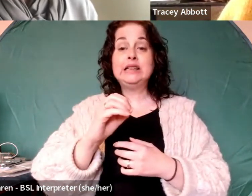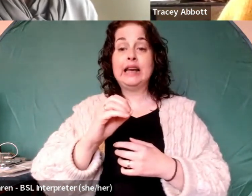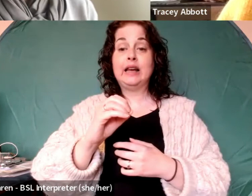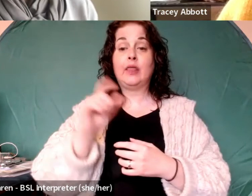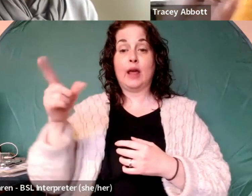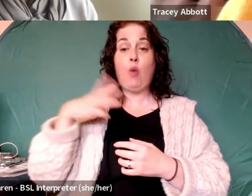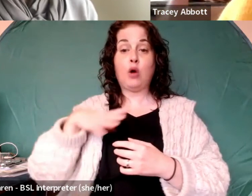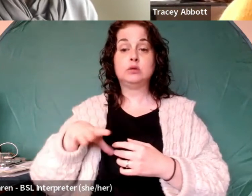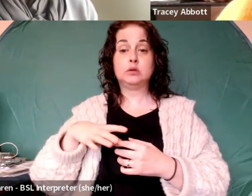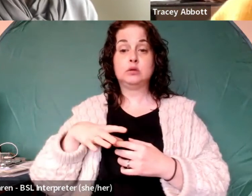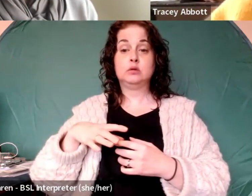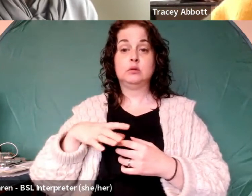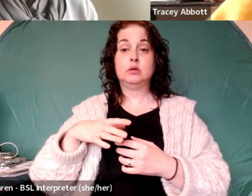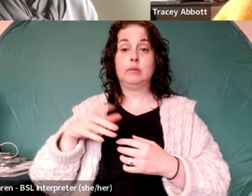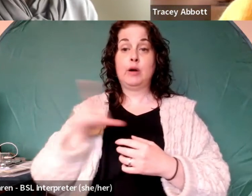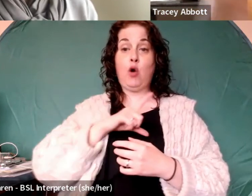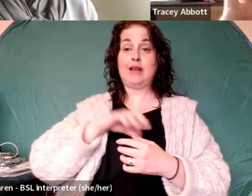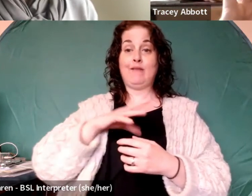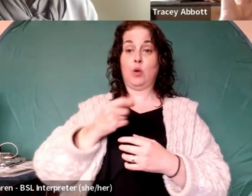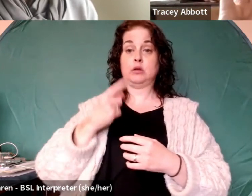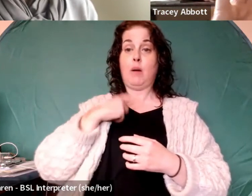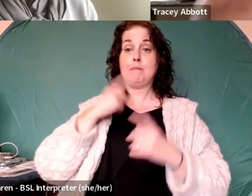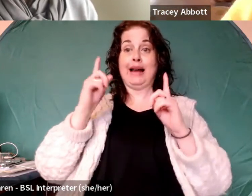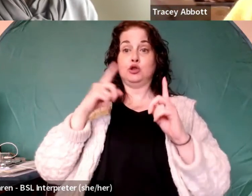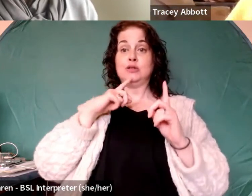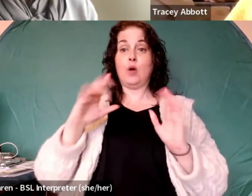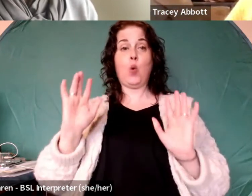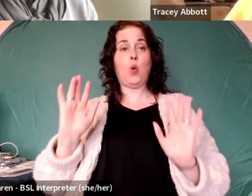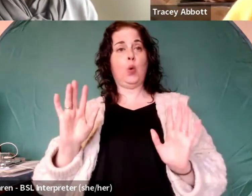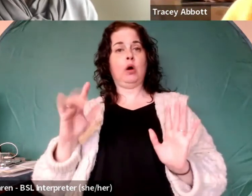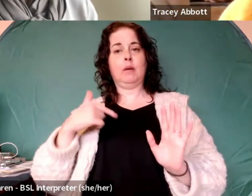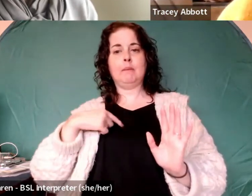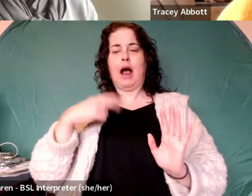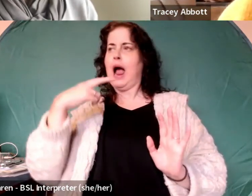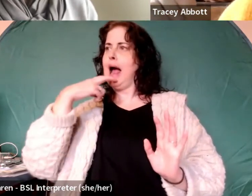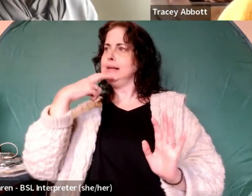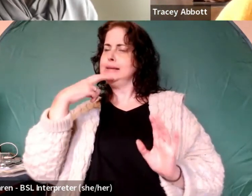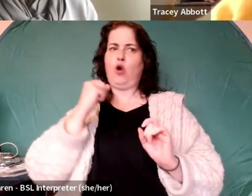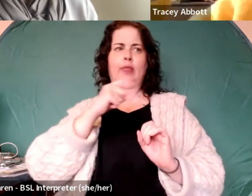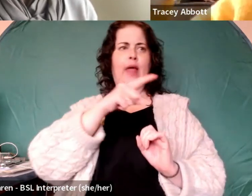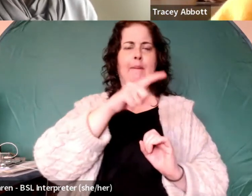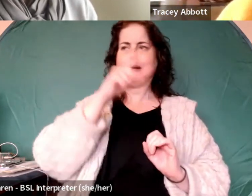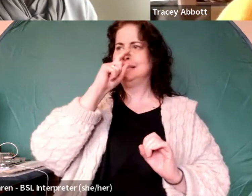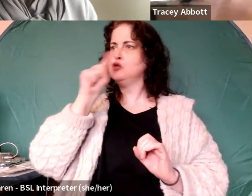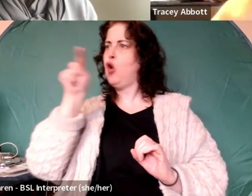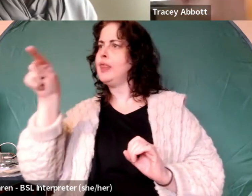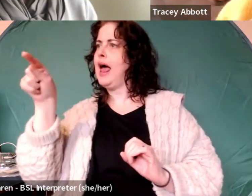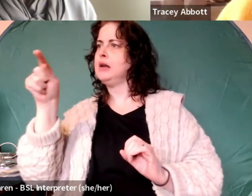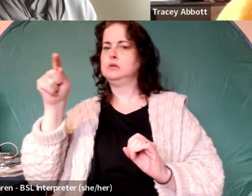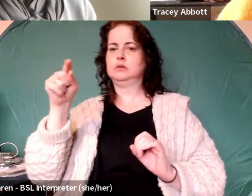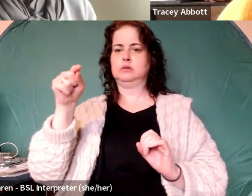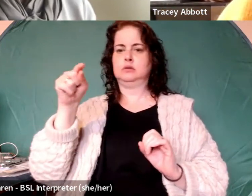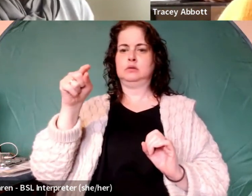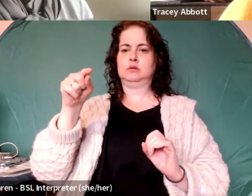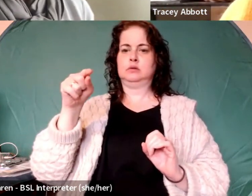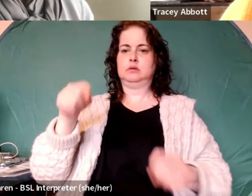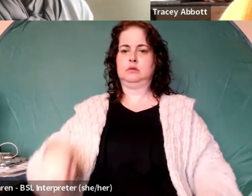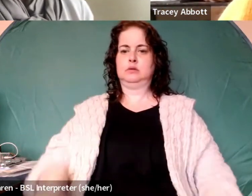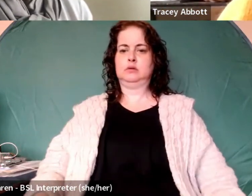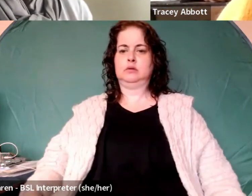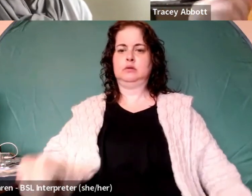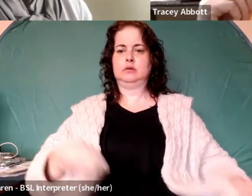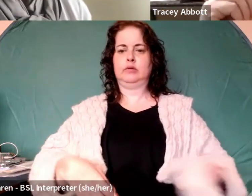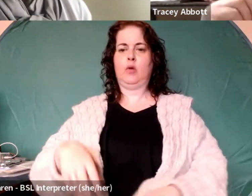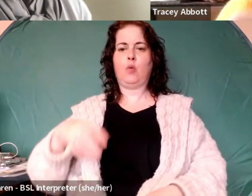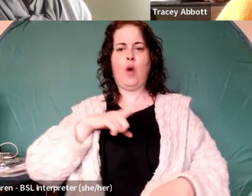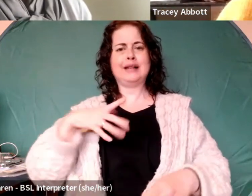they want. Because everybody is coming, all the managers have gone, oh, my auntie's got that, my sister's got that, my mum want some of that. Yeah. Why is that organised?